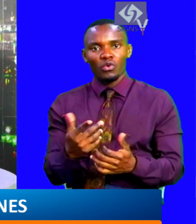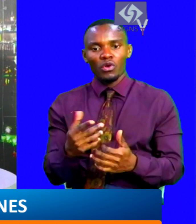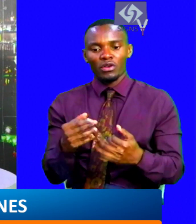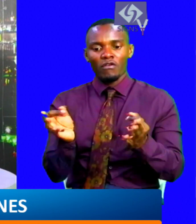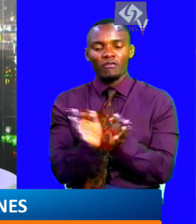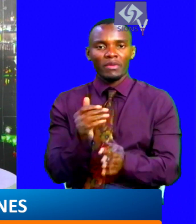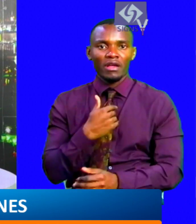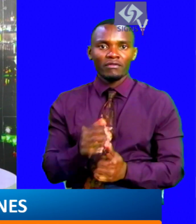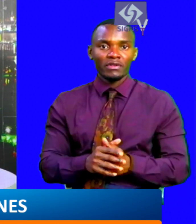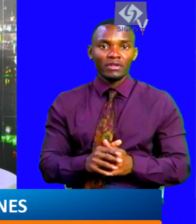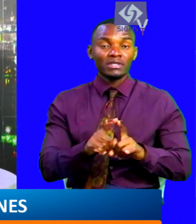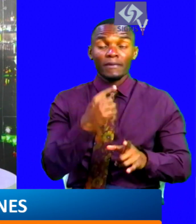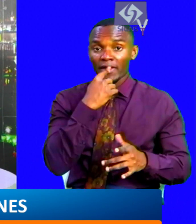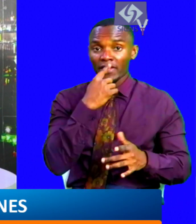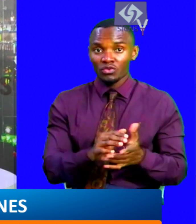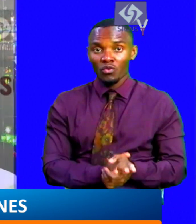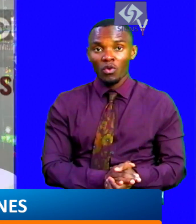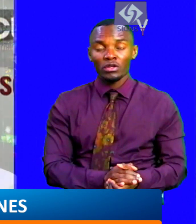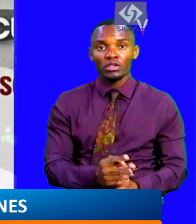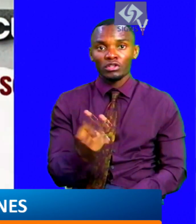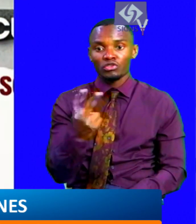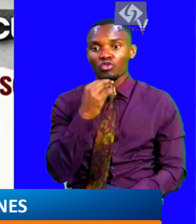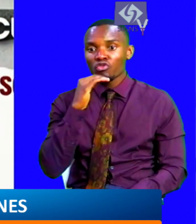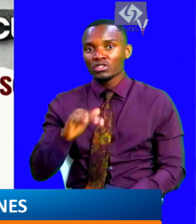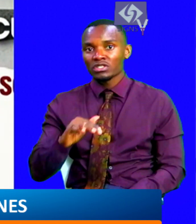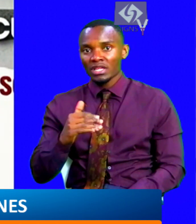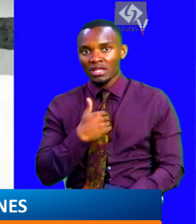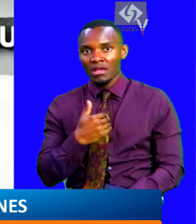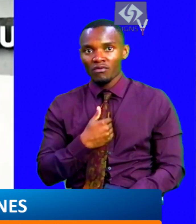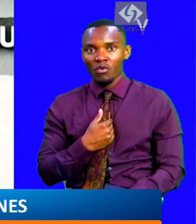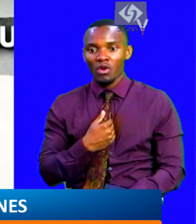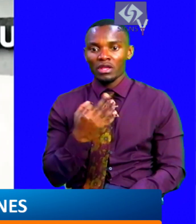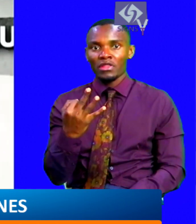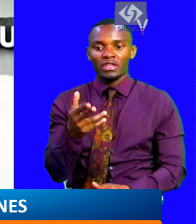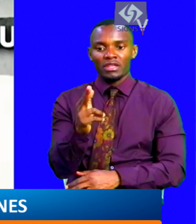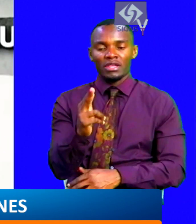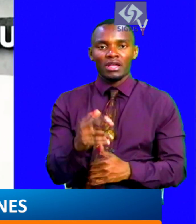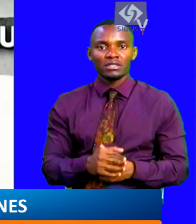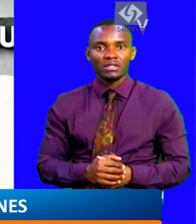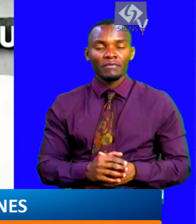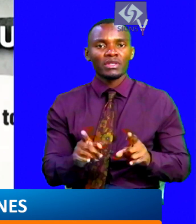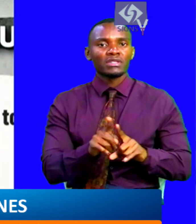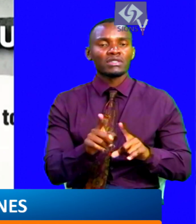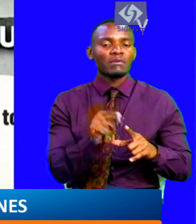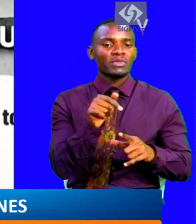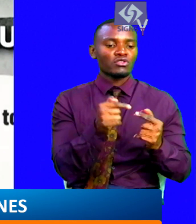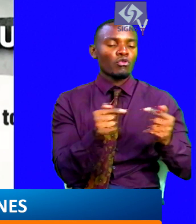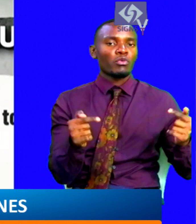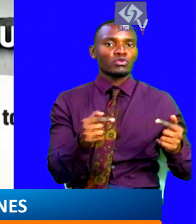in the family's possession. Uhuru says that his two sons own 3 guns each.